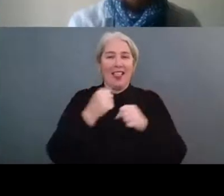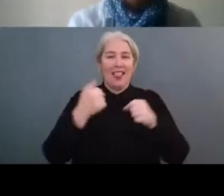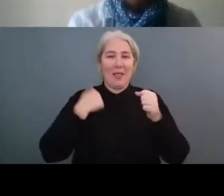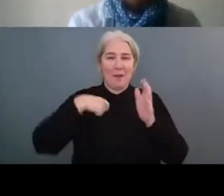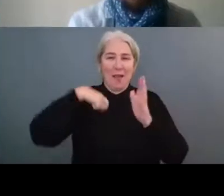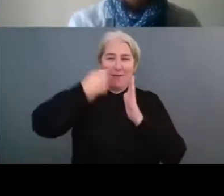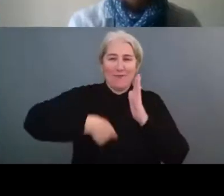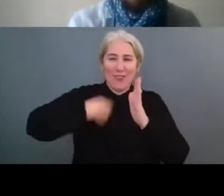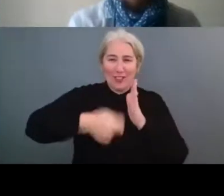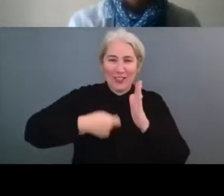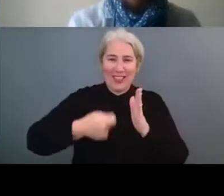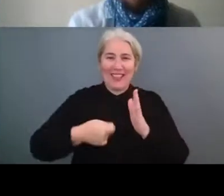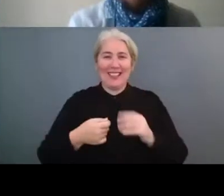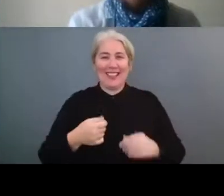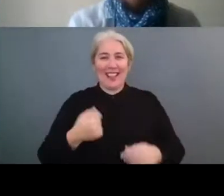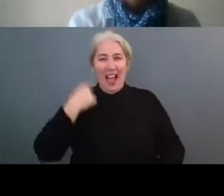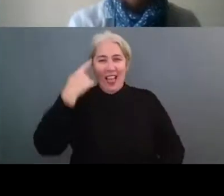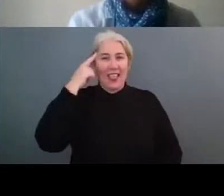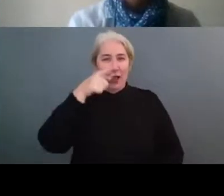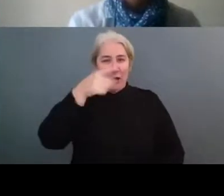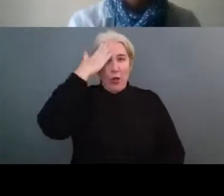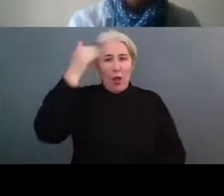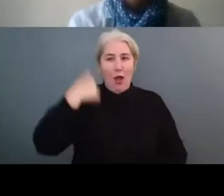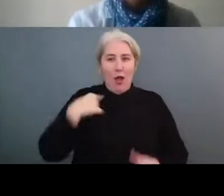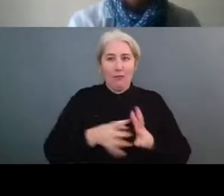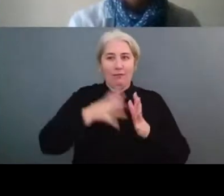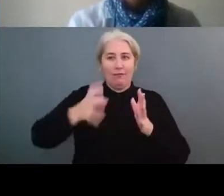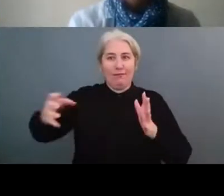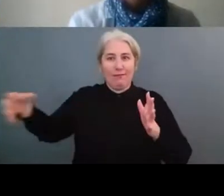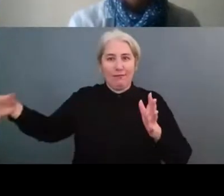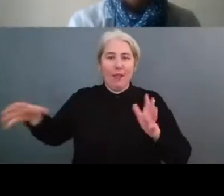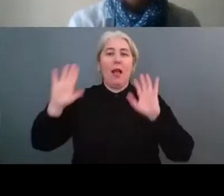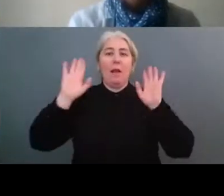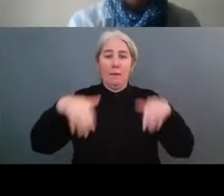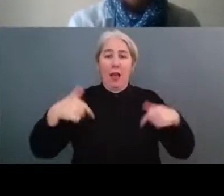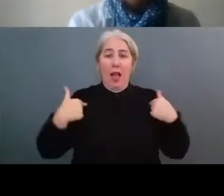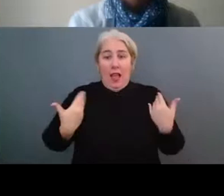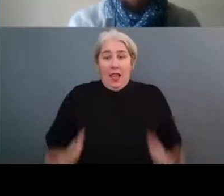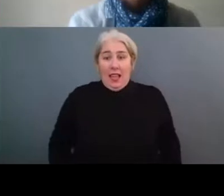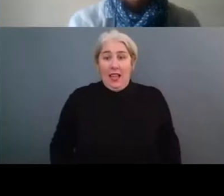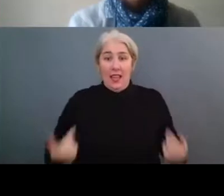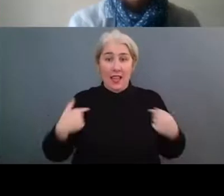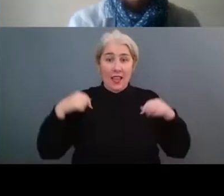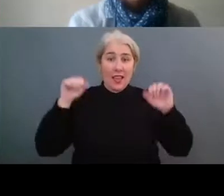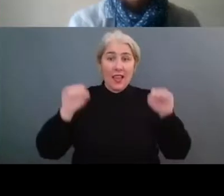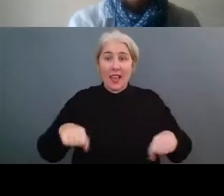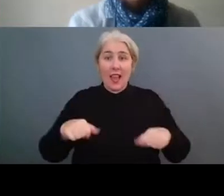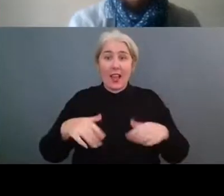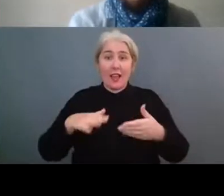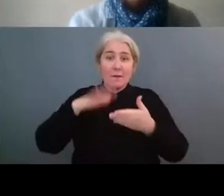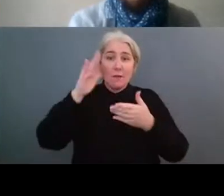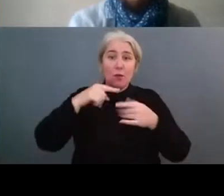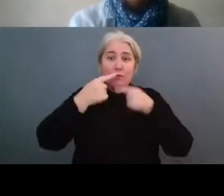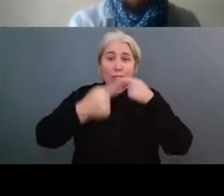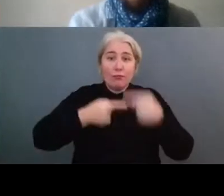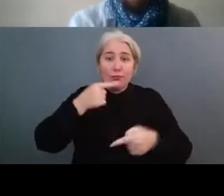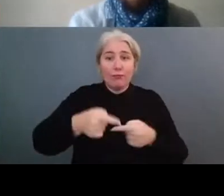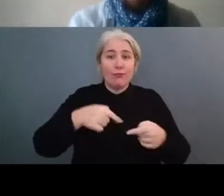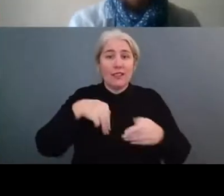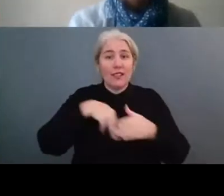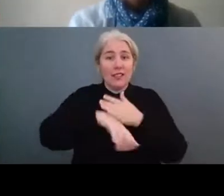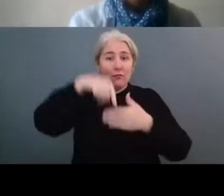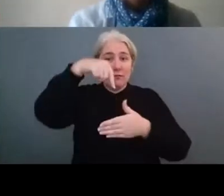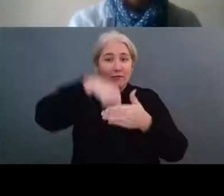was, as you could notice, very long. But in any case, I'm here if we want to go into details of the other action. But I believe that the life